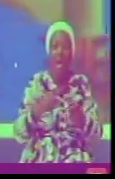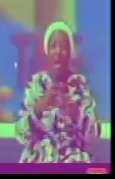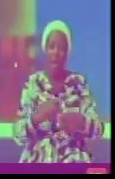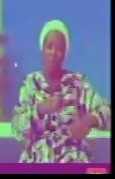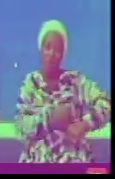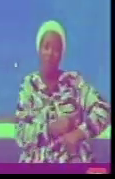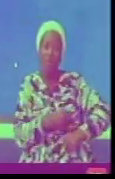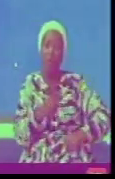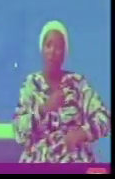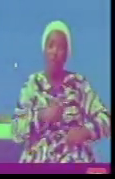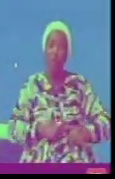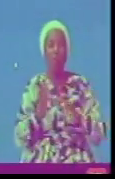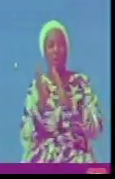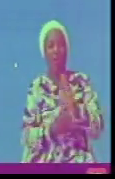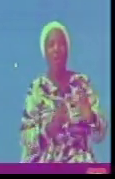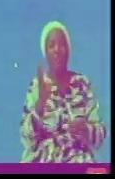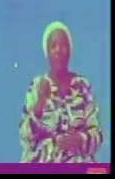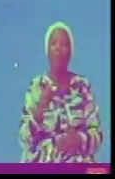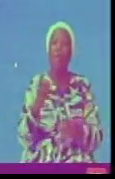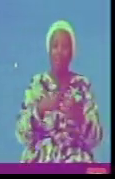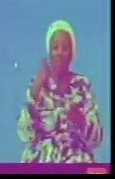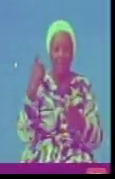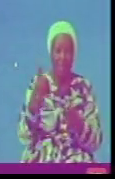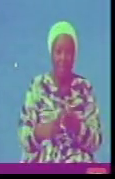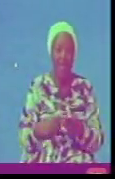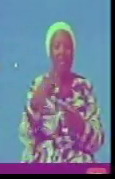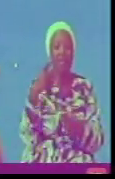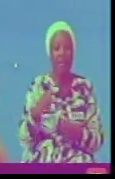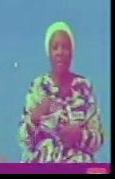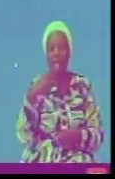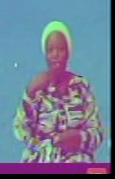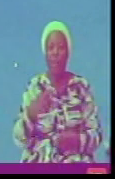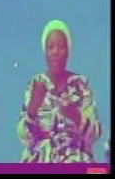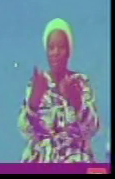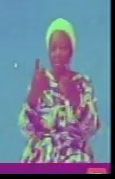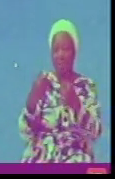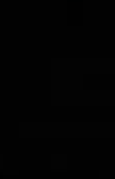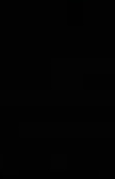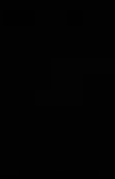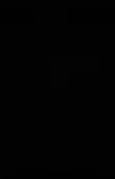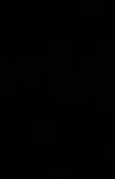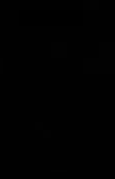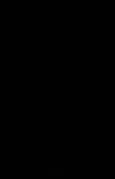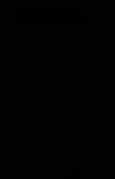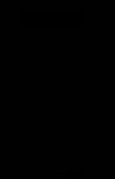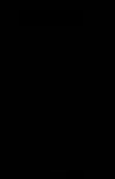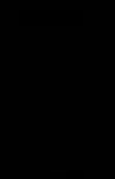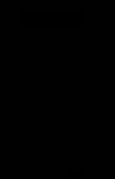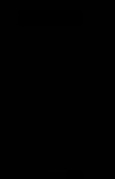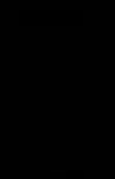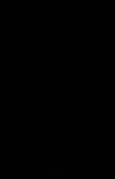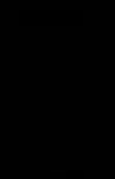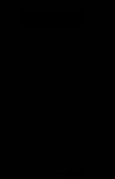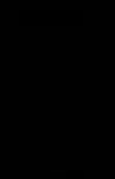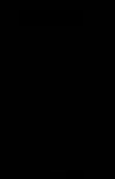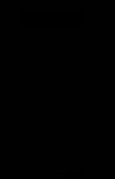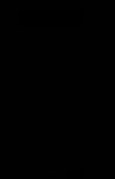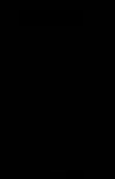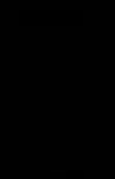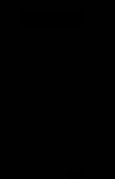left them, then the serpents came up, we'll say, almost out of nowhere.